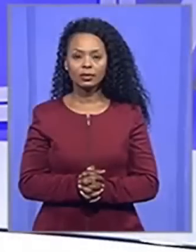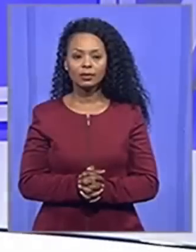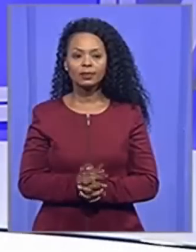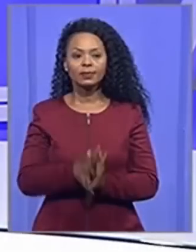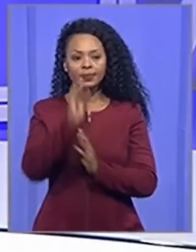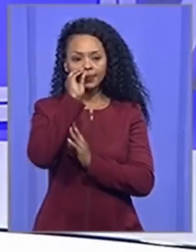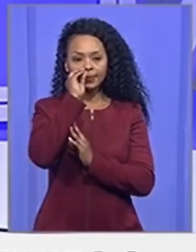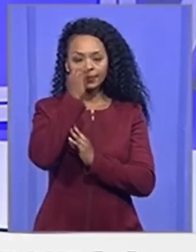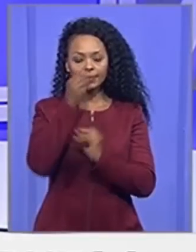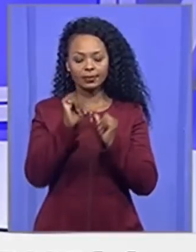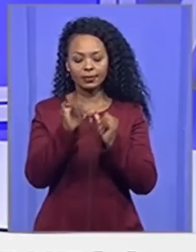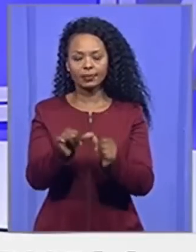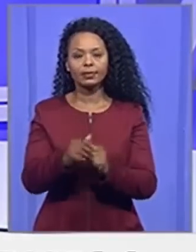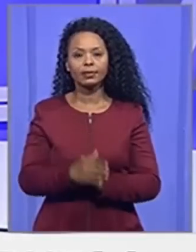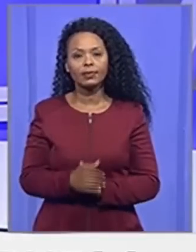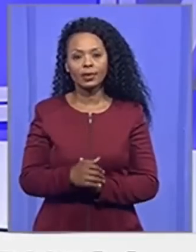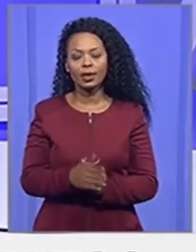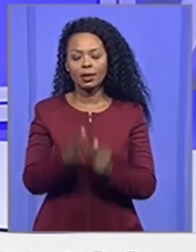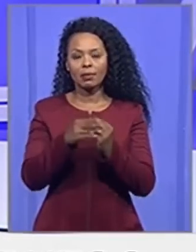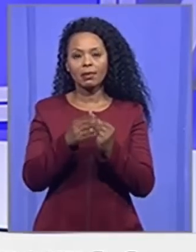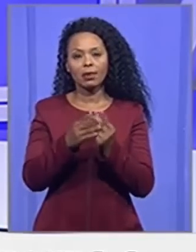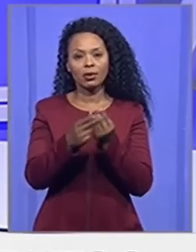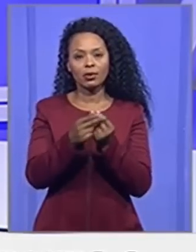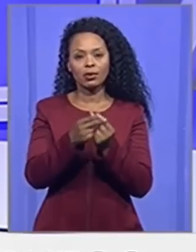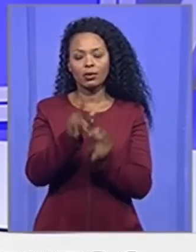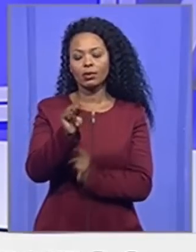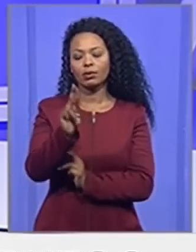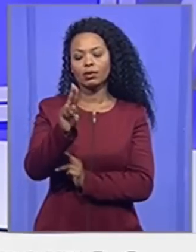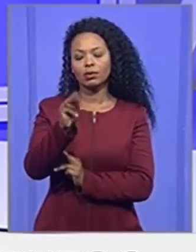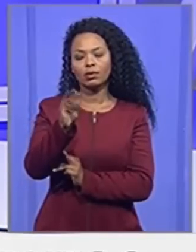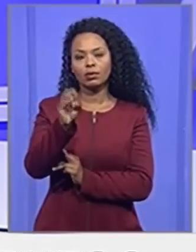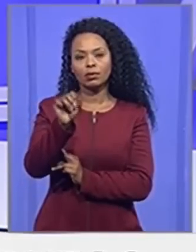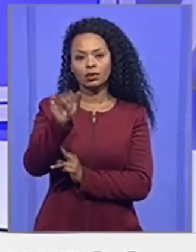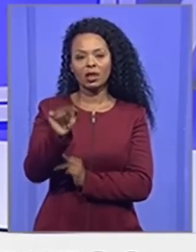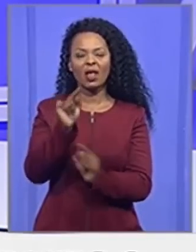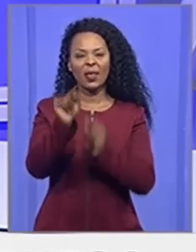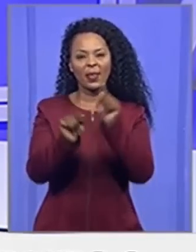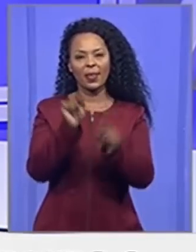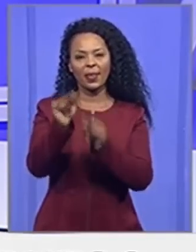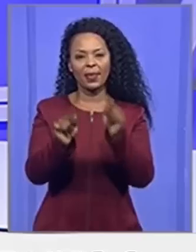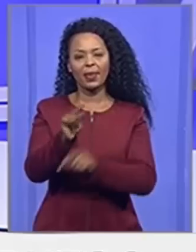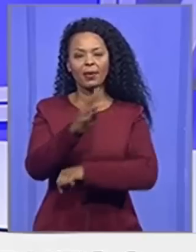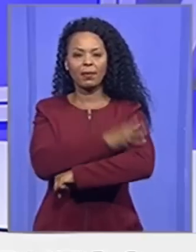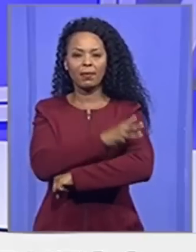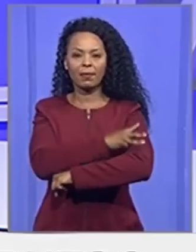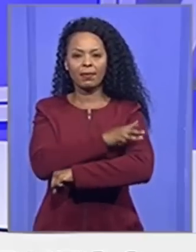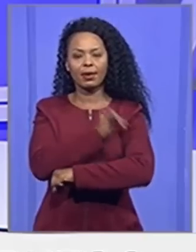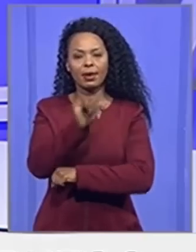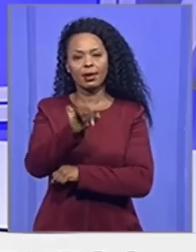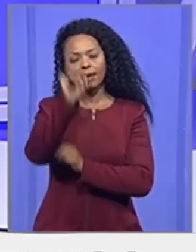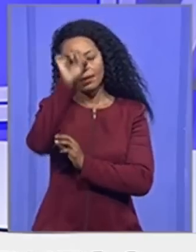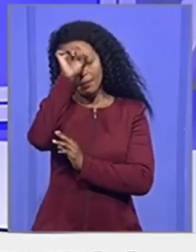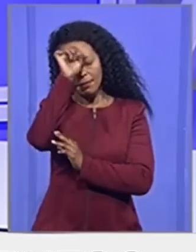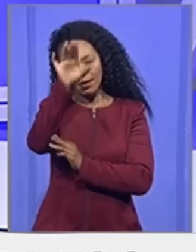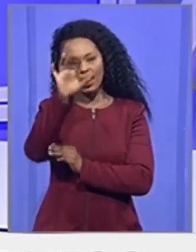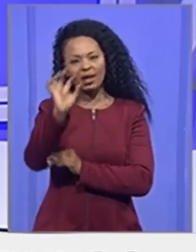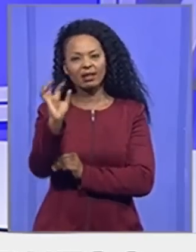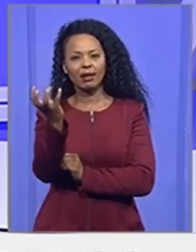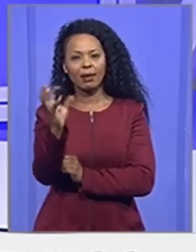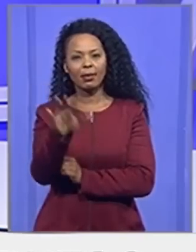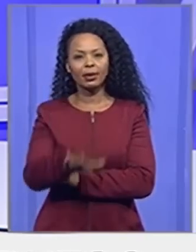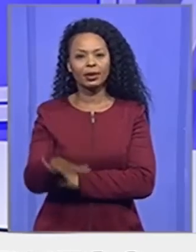Ditaba di tswela pele, maloko a union ya bašomi ba NUMSA a latofatša bolaodi bja moepo wa taemane wa Ekapa